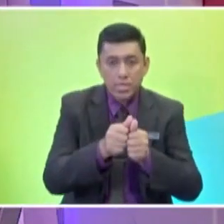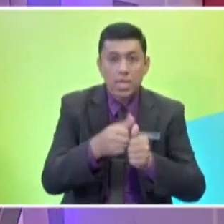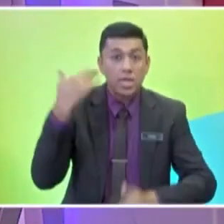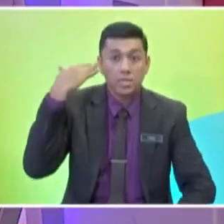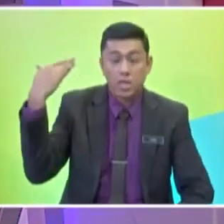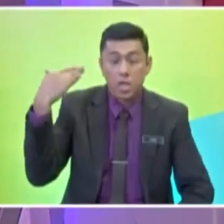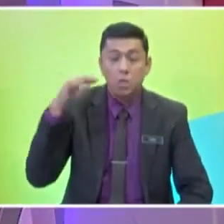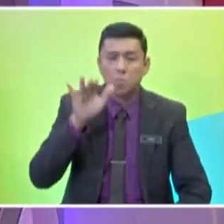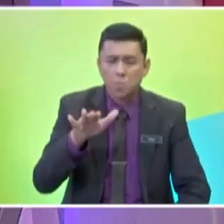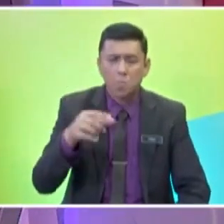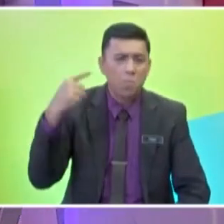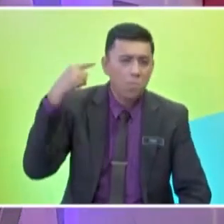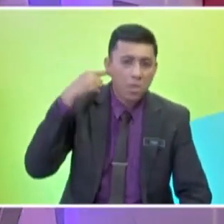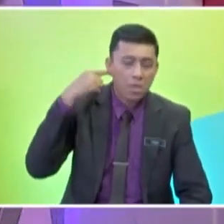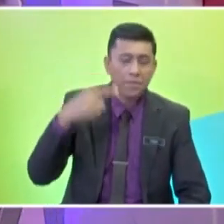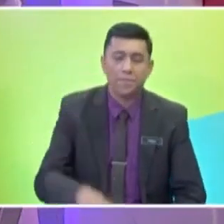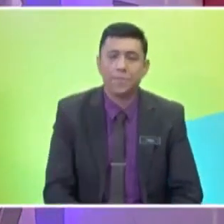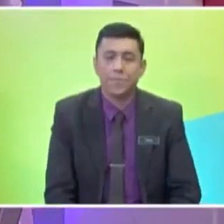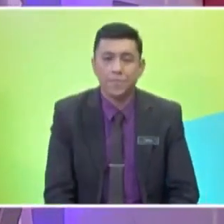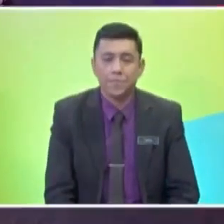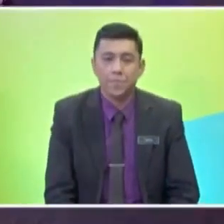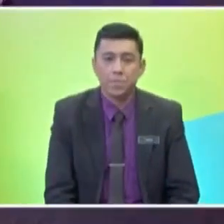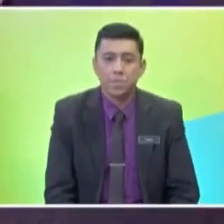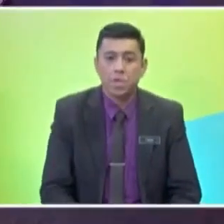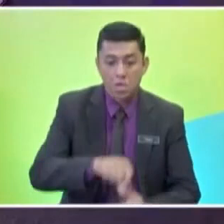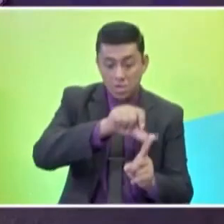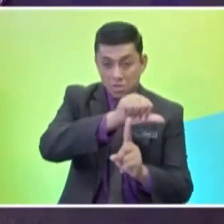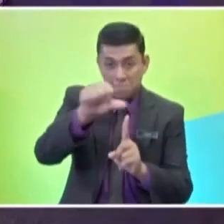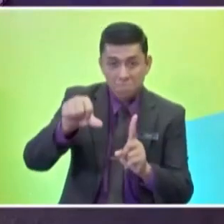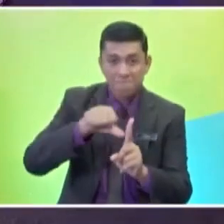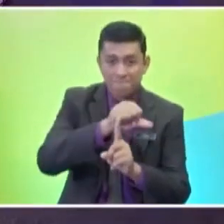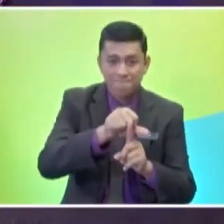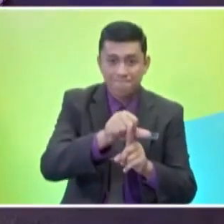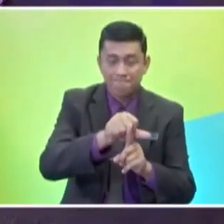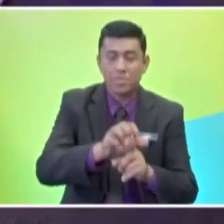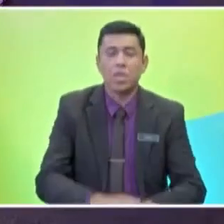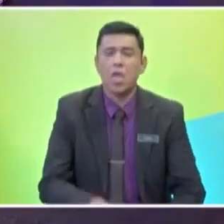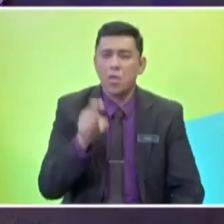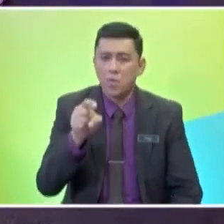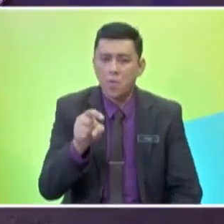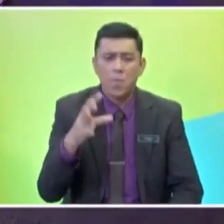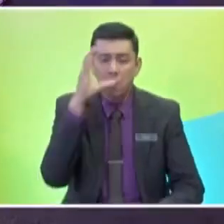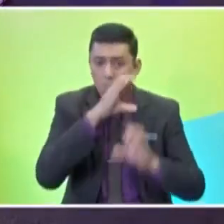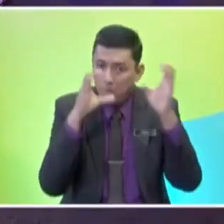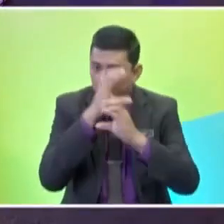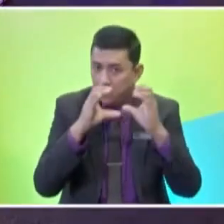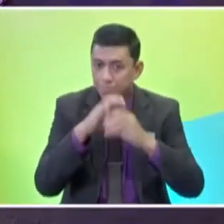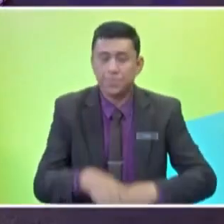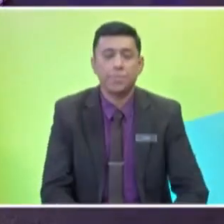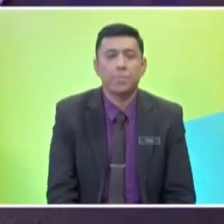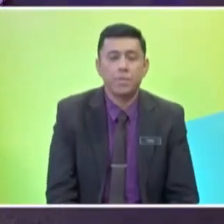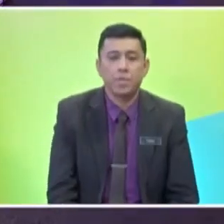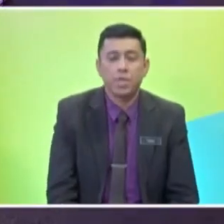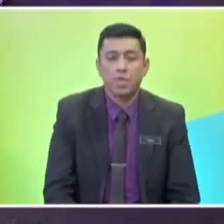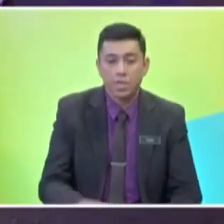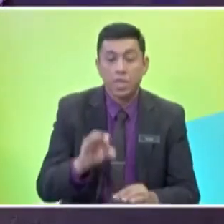right. The animals are all around here. All around this studio? Yes. I have to find them? Yes. Okay, okay. Let's see if you